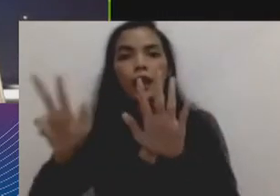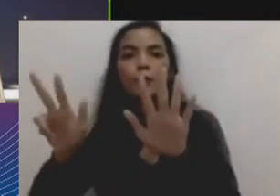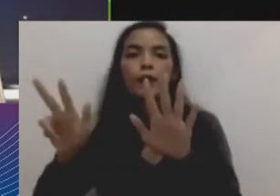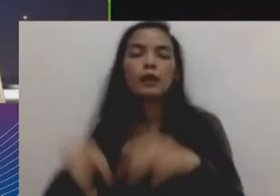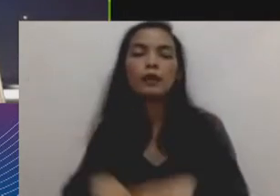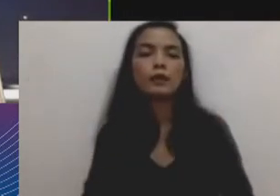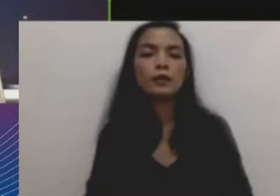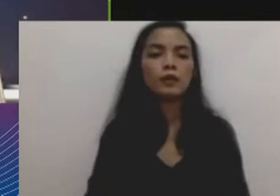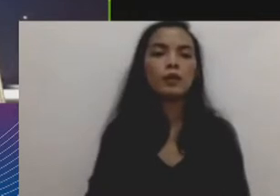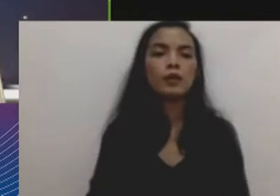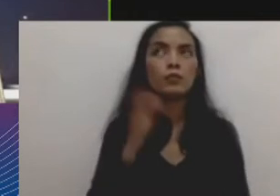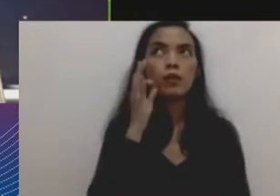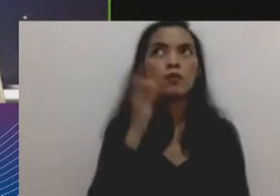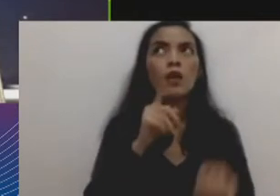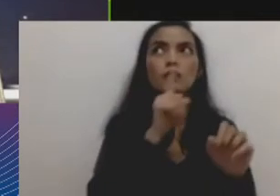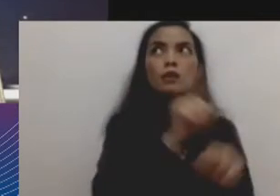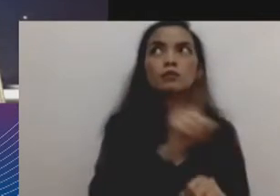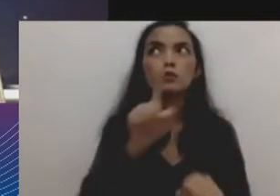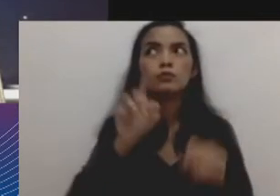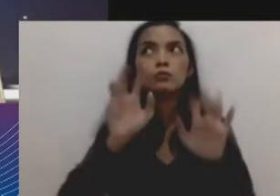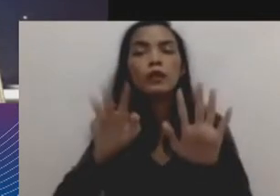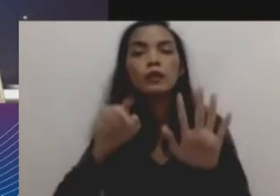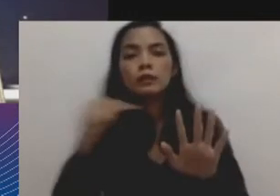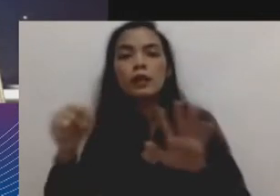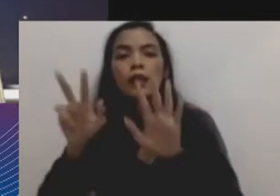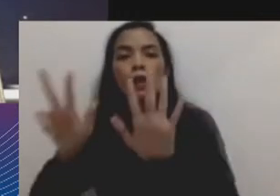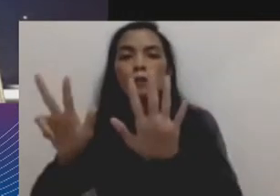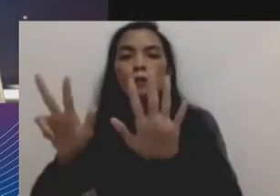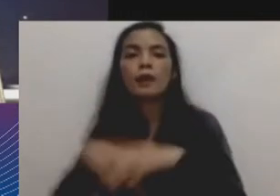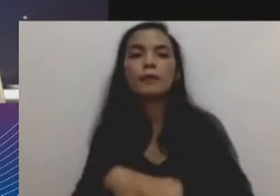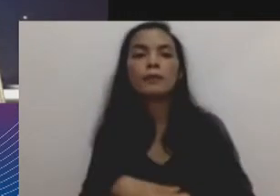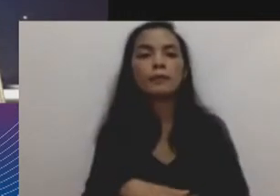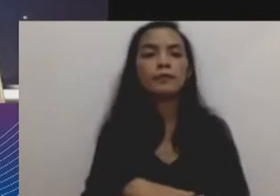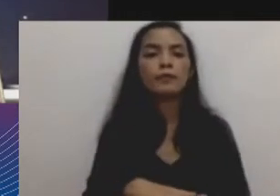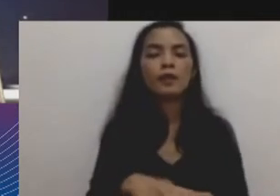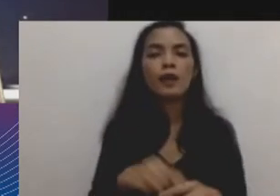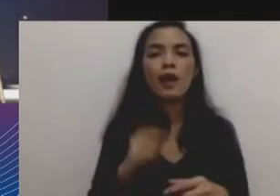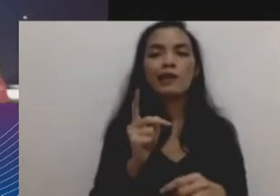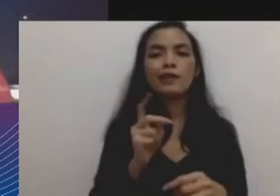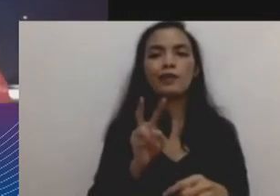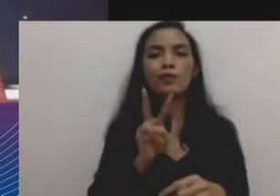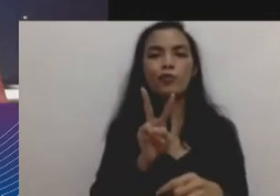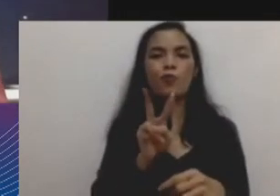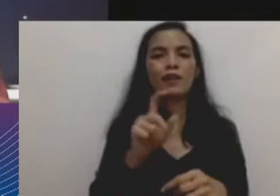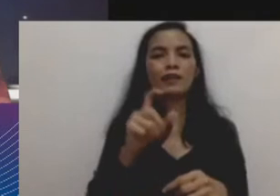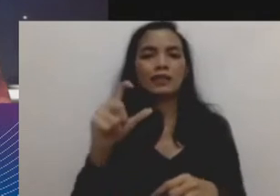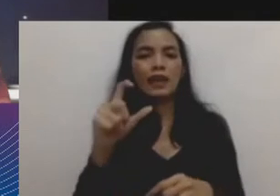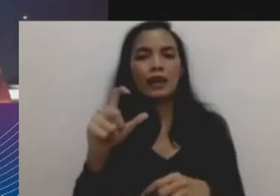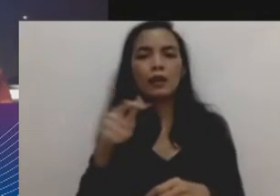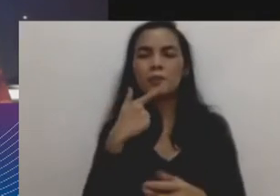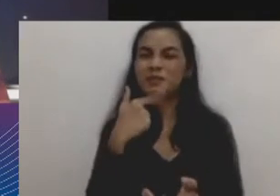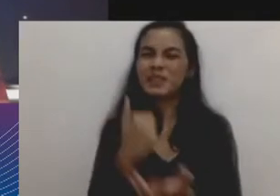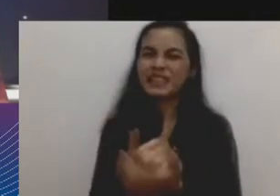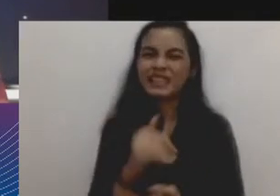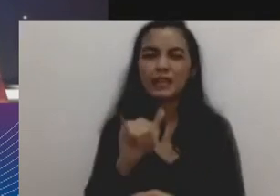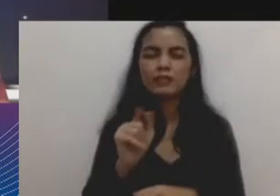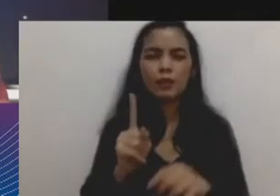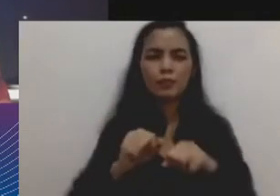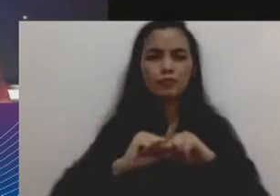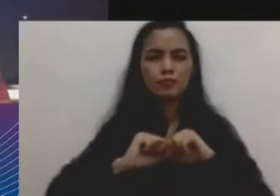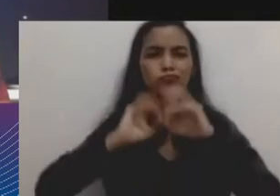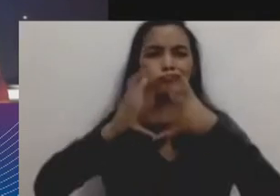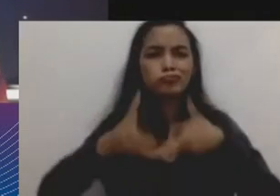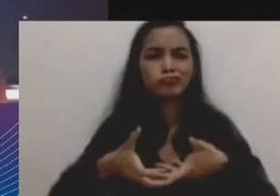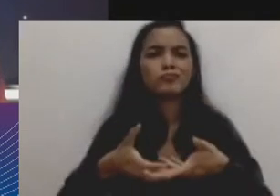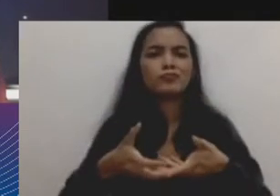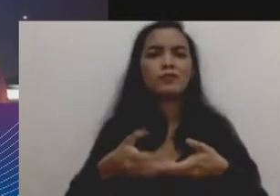extension 8. Yeah, I'll check it again, but. There's two lines that's very important, yeah. Nowadays, because COVID